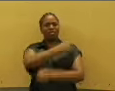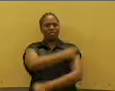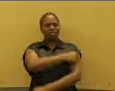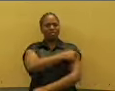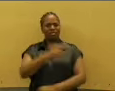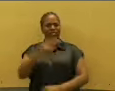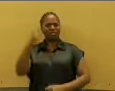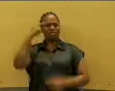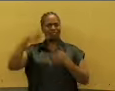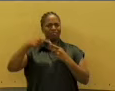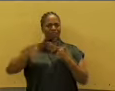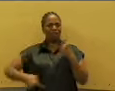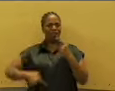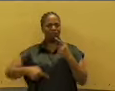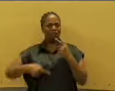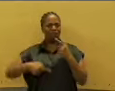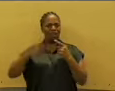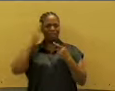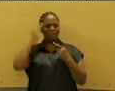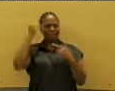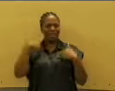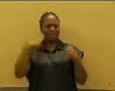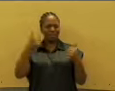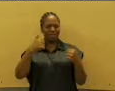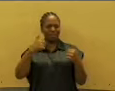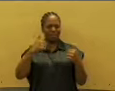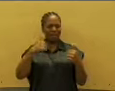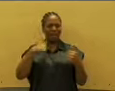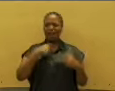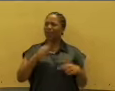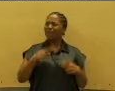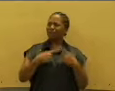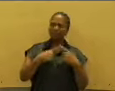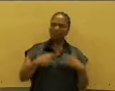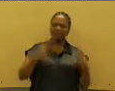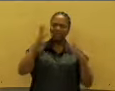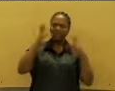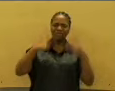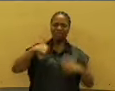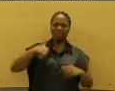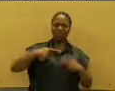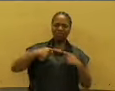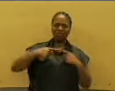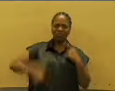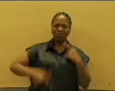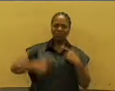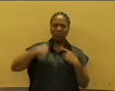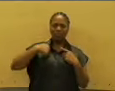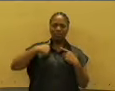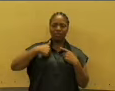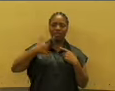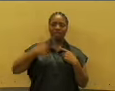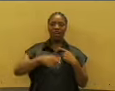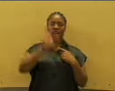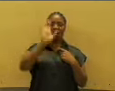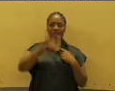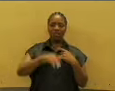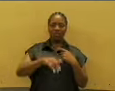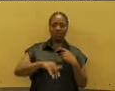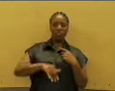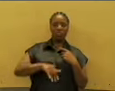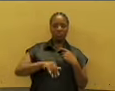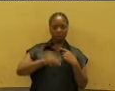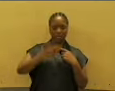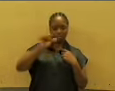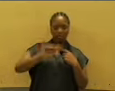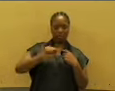not crazy. And that speaks to some of the experiences that trans people face. They'll be pathologized. They'll be made to feel as if